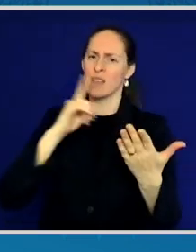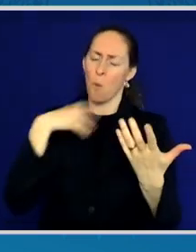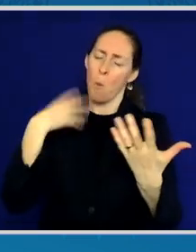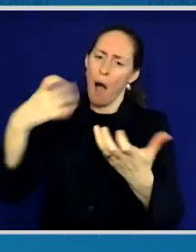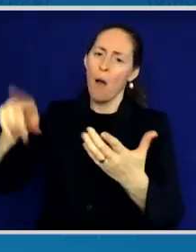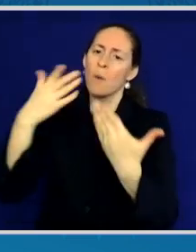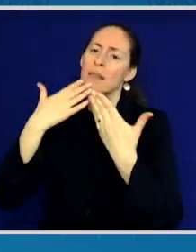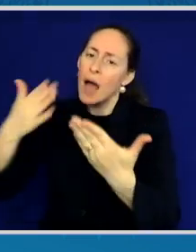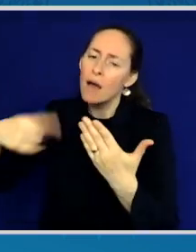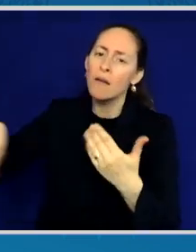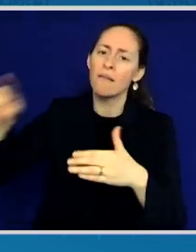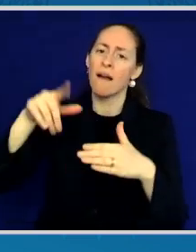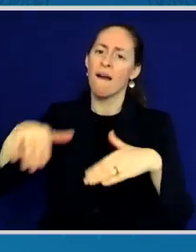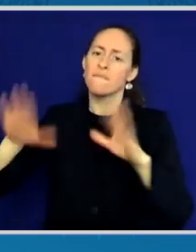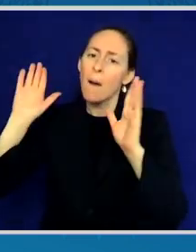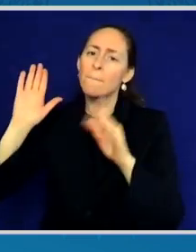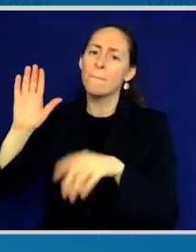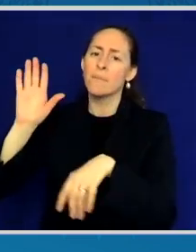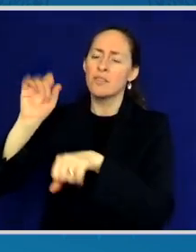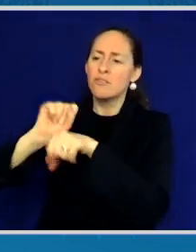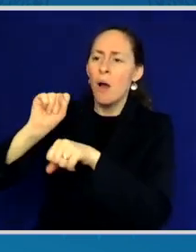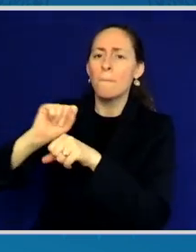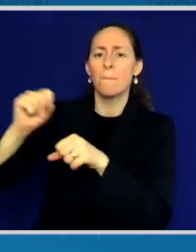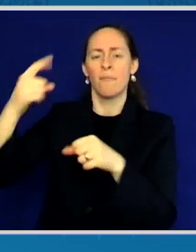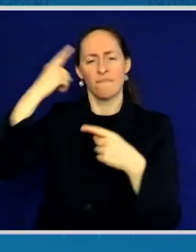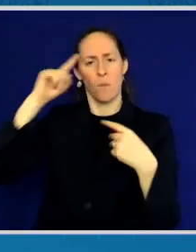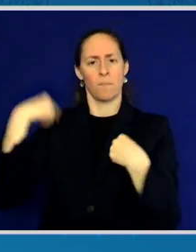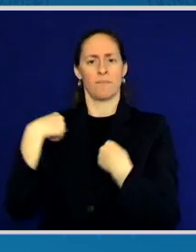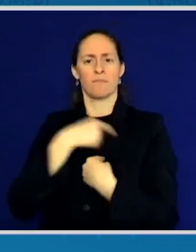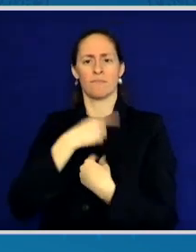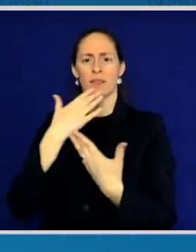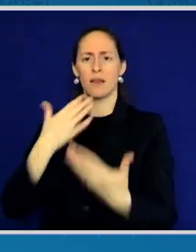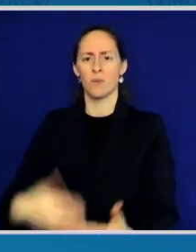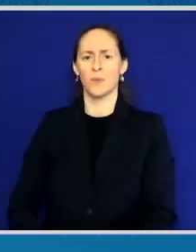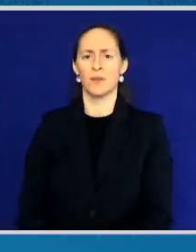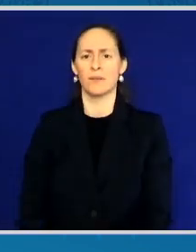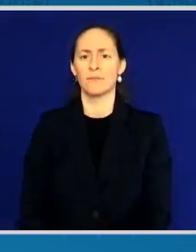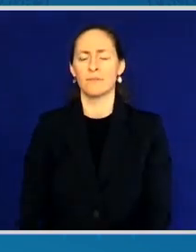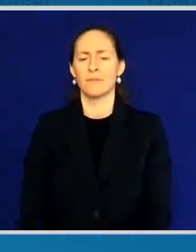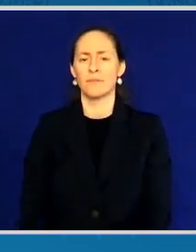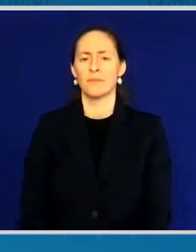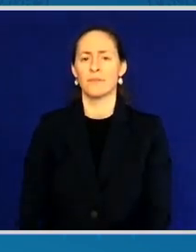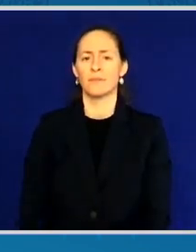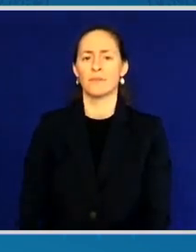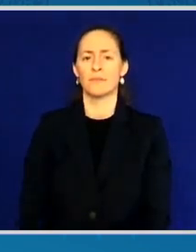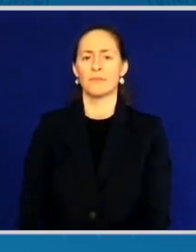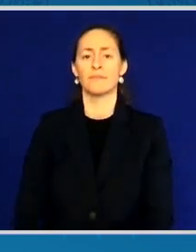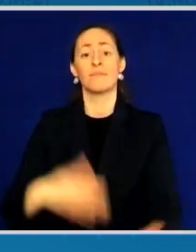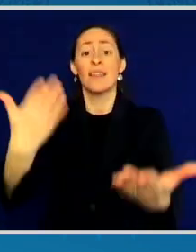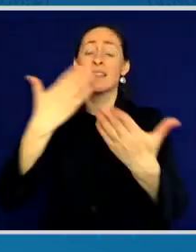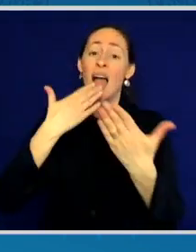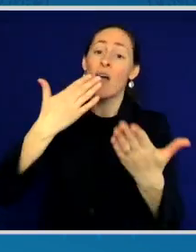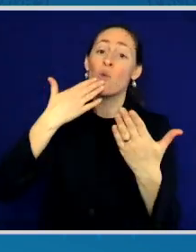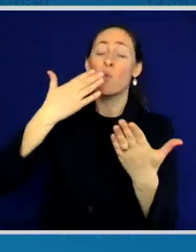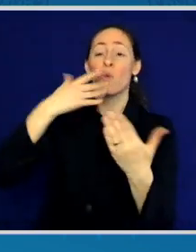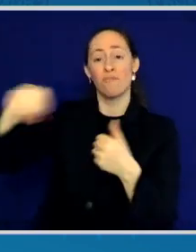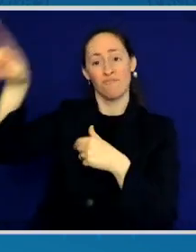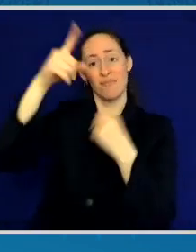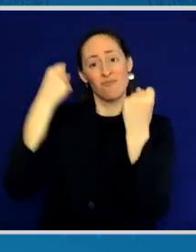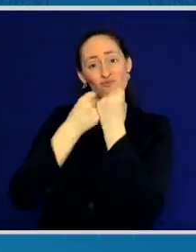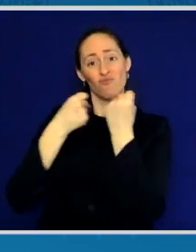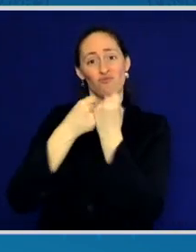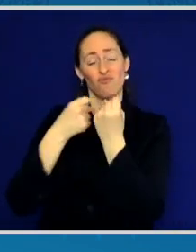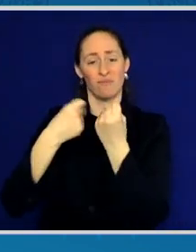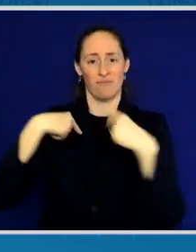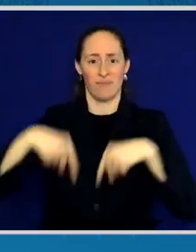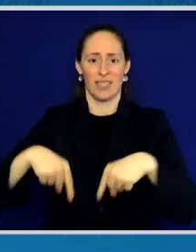and the sacrifices they've made to do that work. Well, we also thank you for being having our back to fight these issues. They help us on these issues.